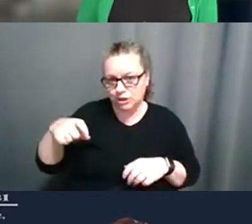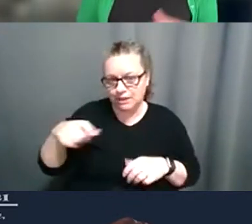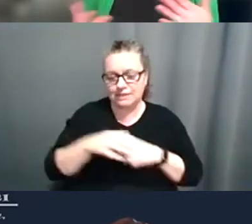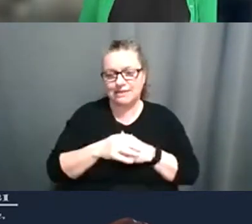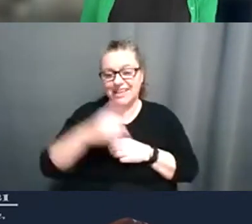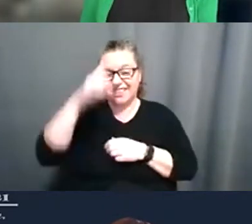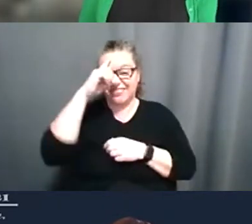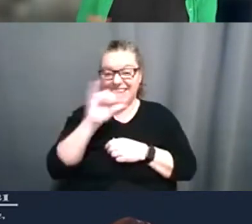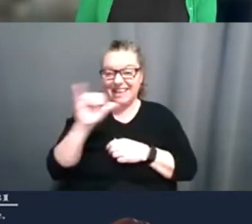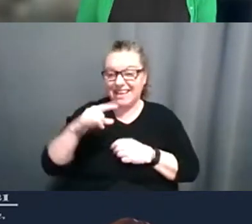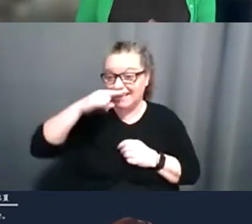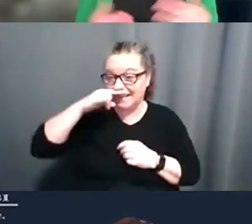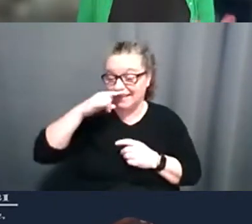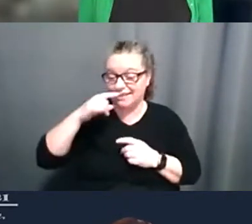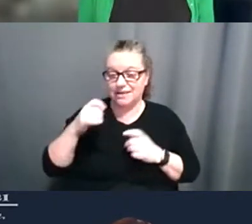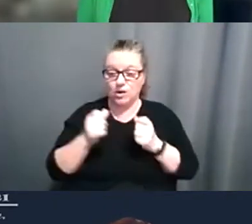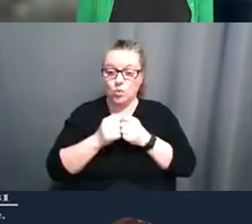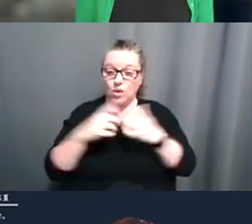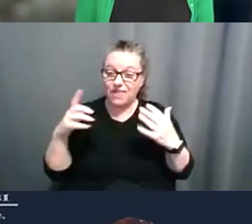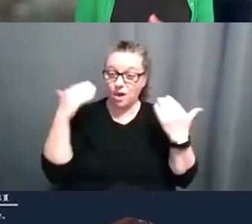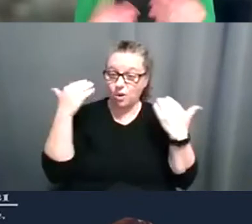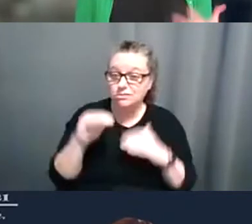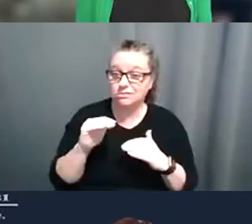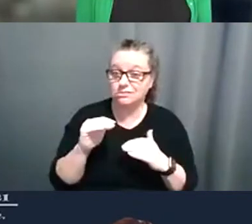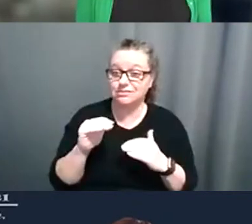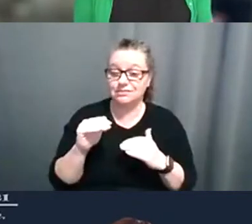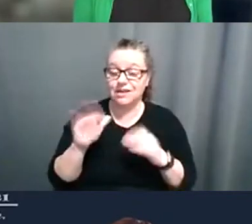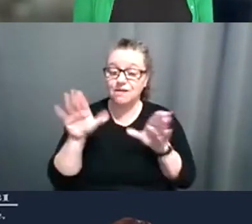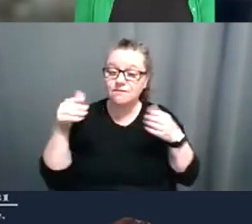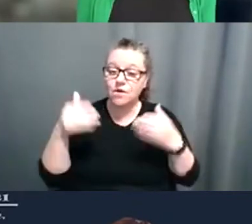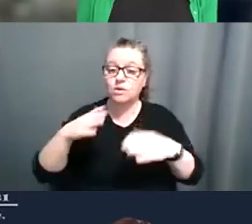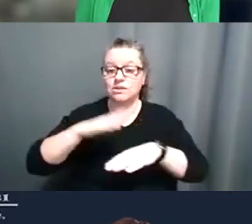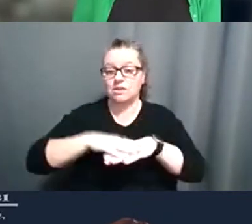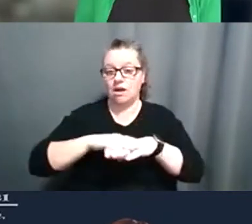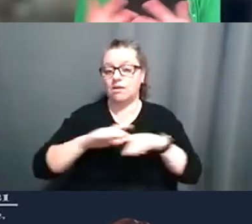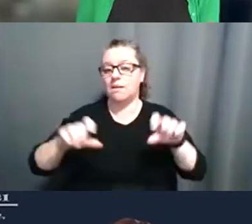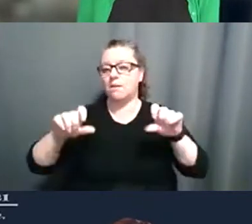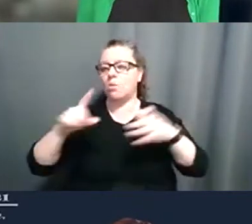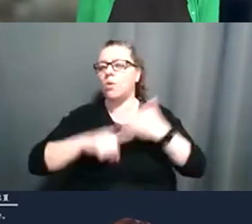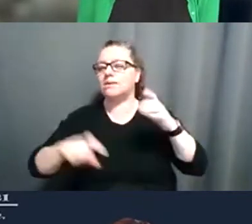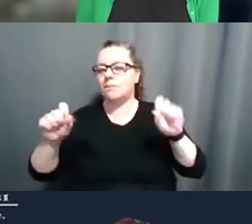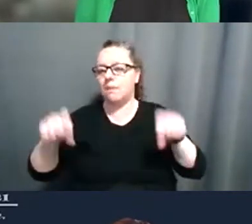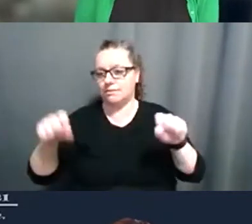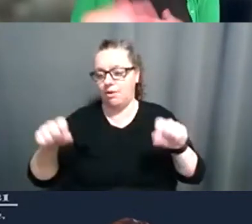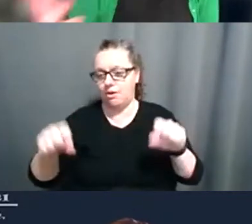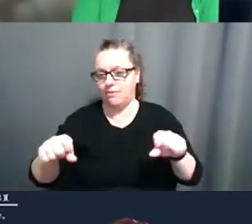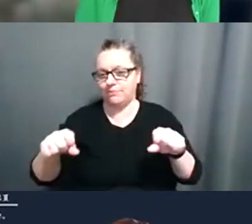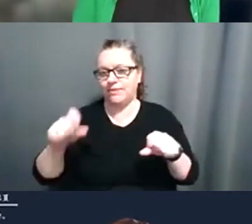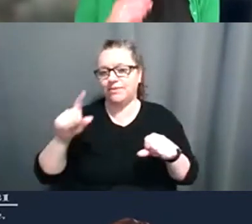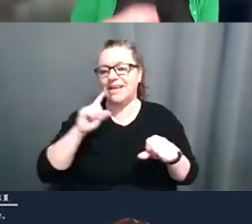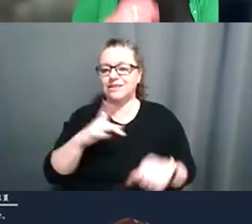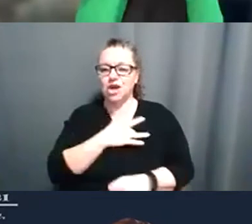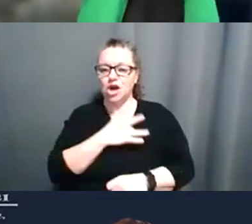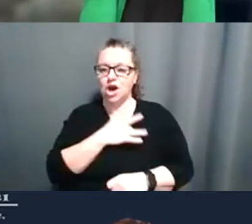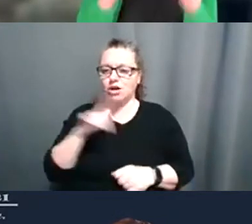to think without boundaries or constraints and focus on the possibility. And I think that's really the heart of Lean, is like what's